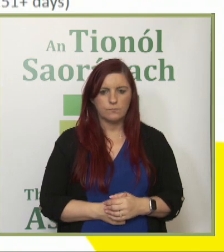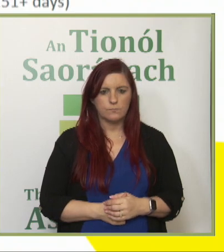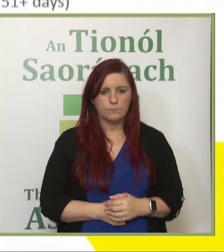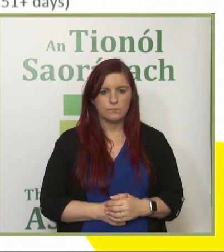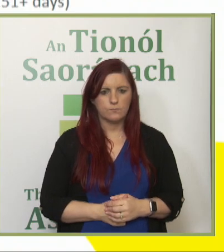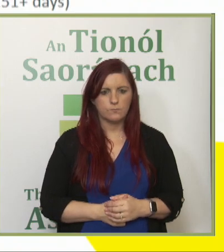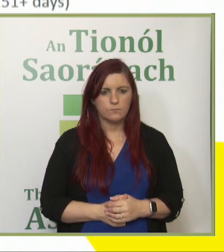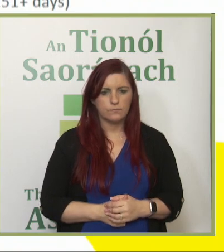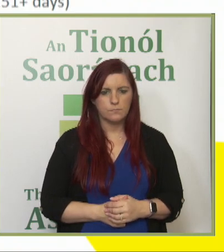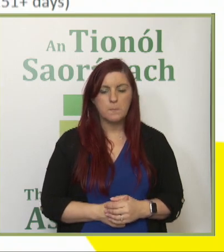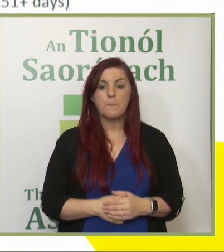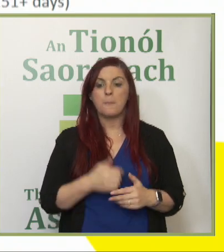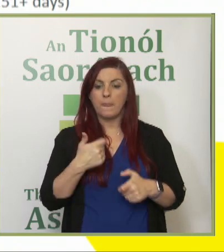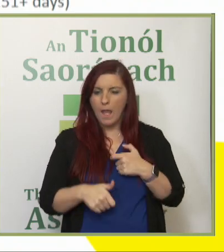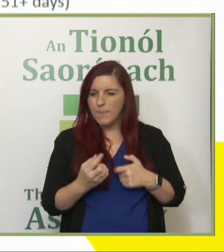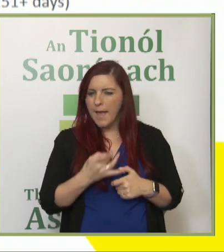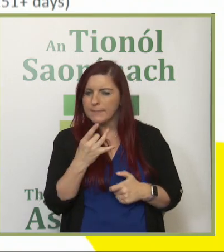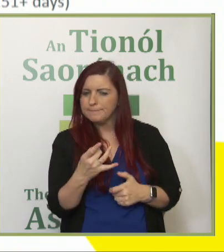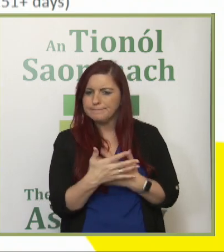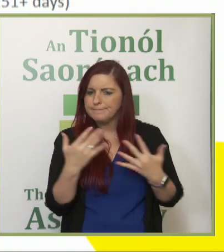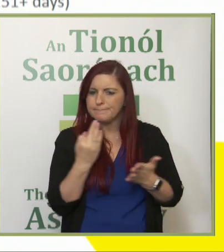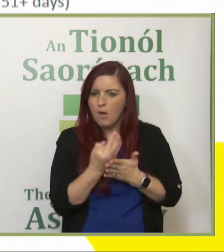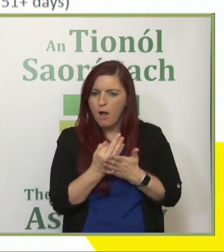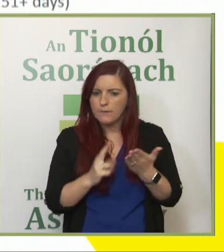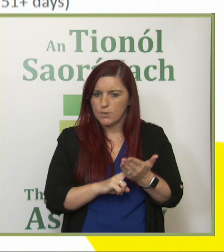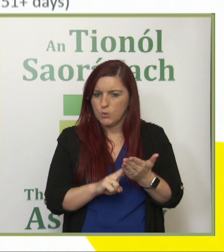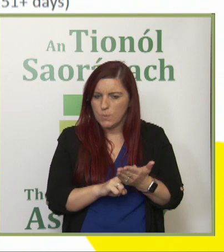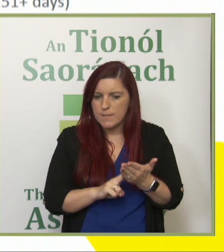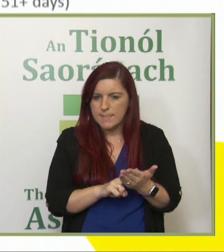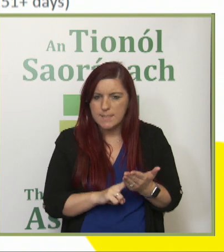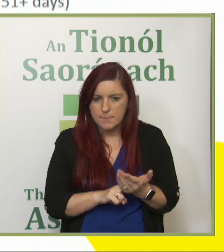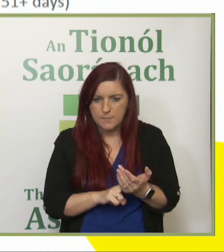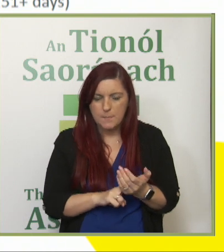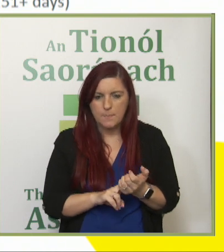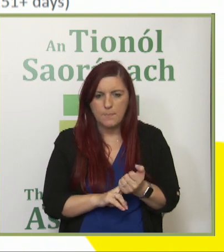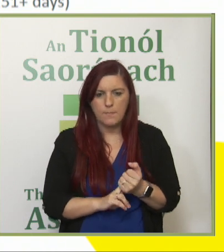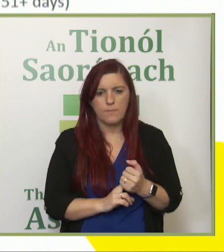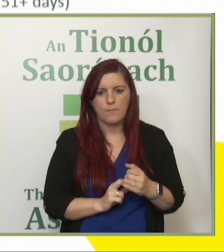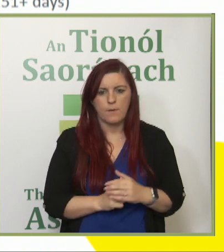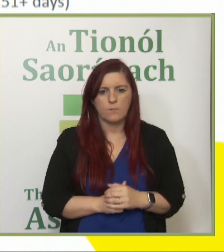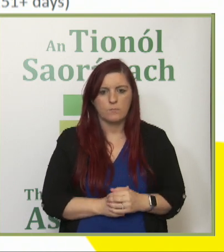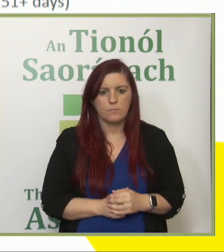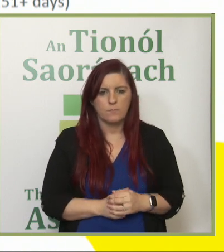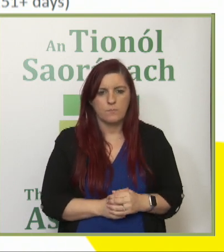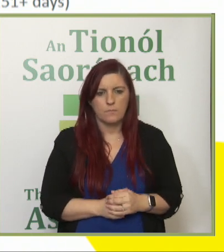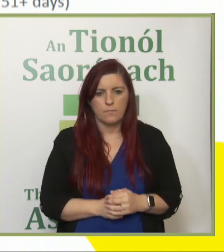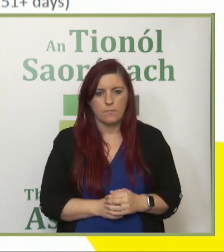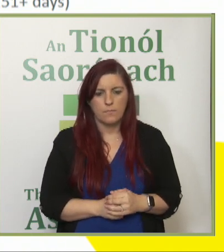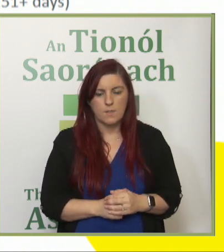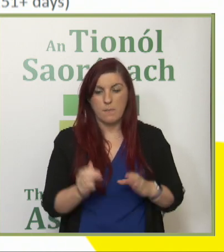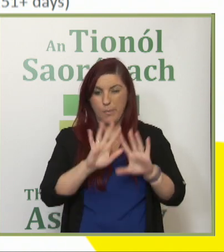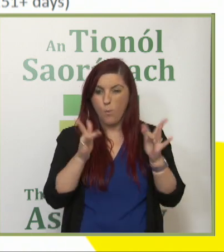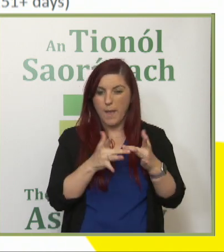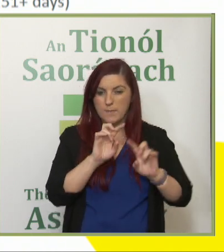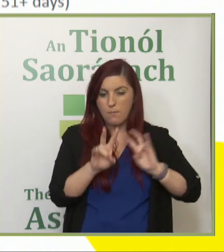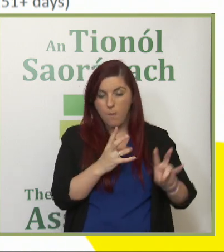So I'm going to talk a little bit about patterns of cannabis herb use, as this is the most commonly used cannabis type in Ireland. So in our web survey, we